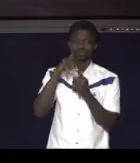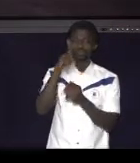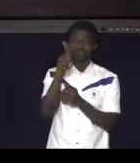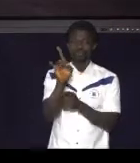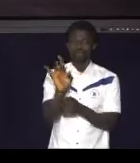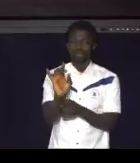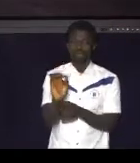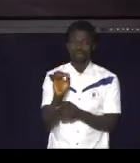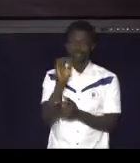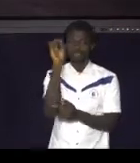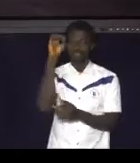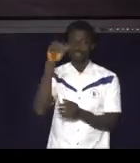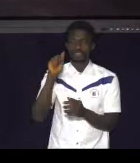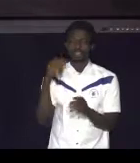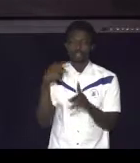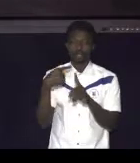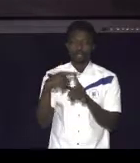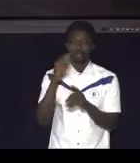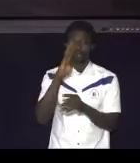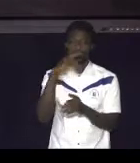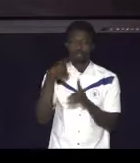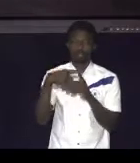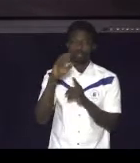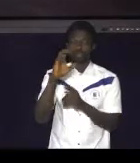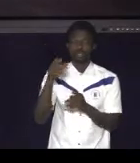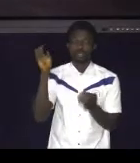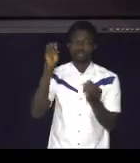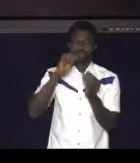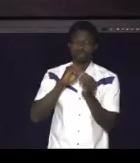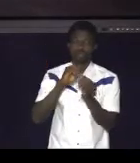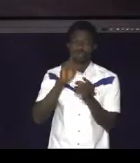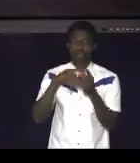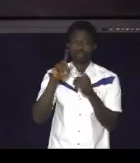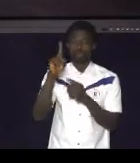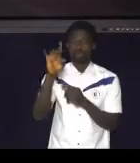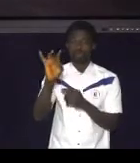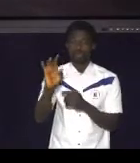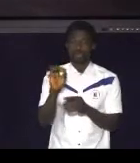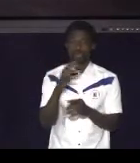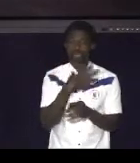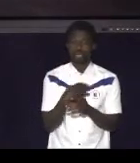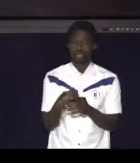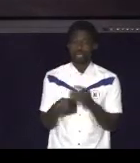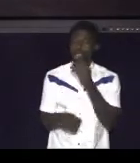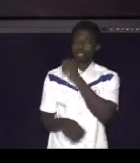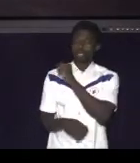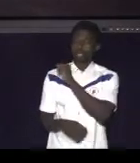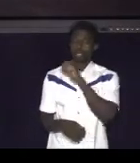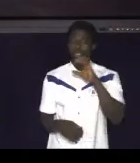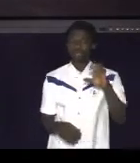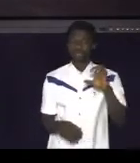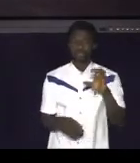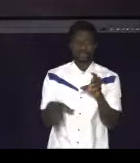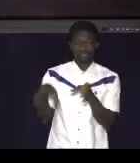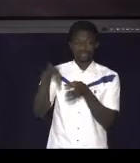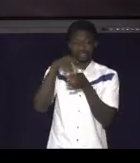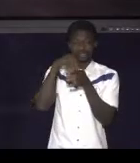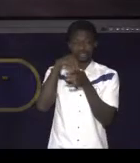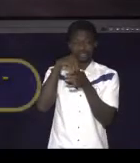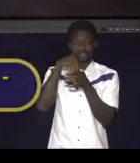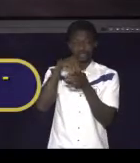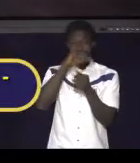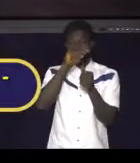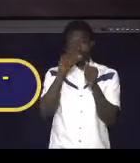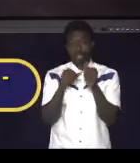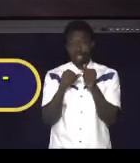means that A plus B plus C must add up to 180 degrees. And since this is A and this is C, that means the internal angle of the